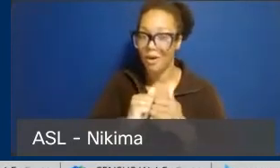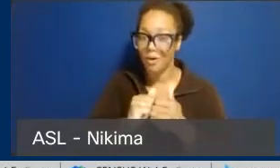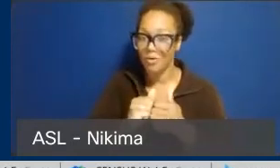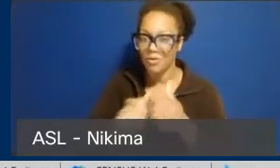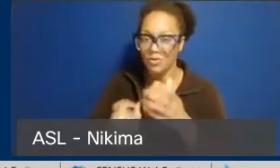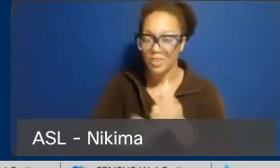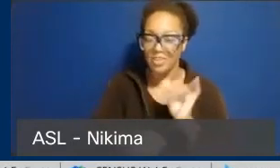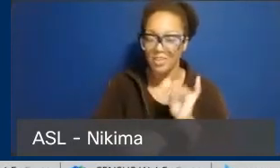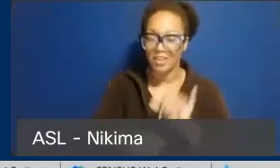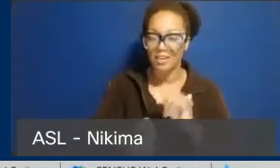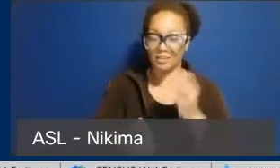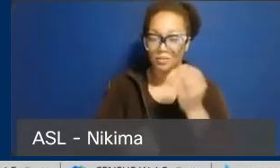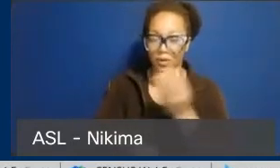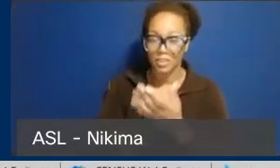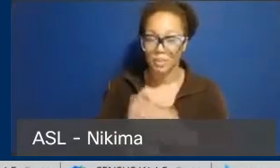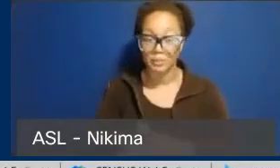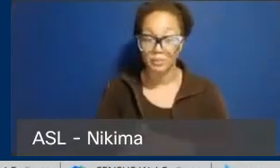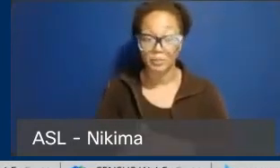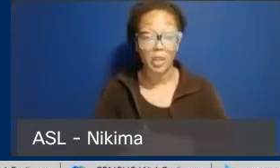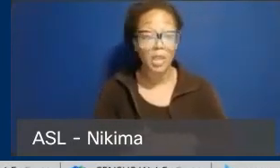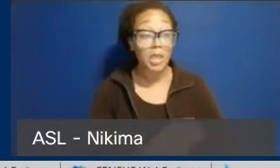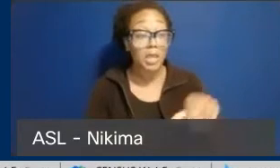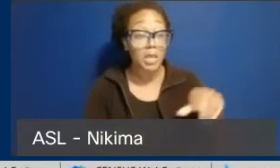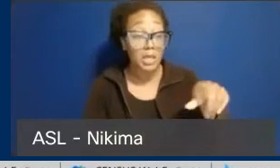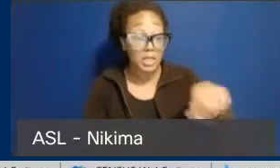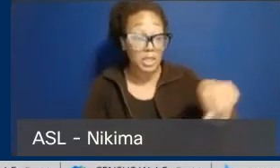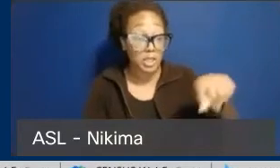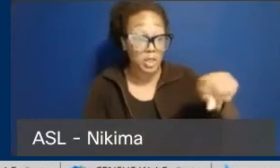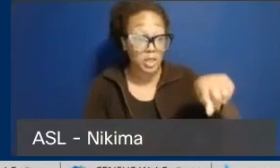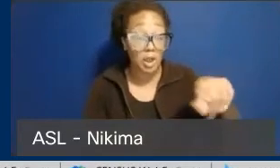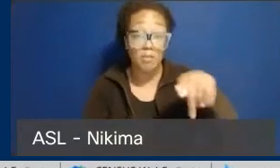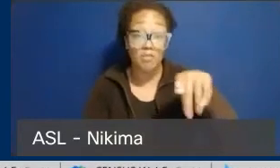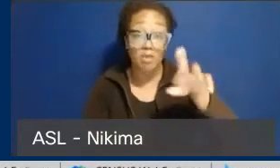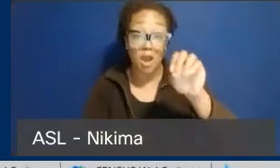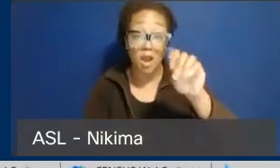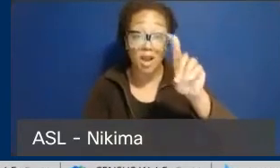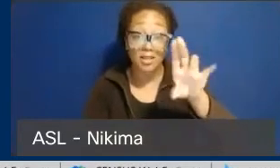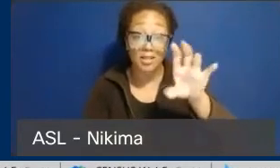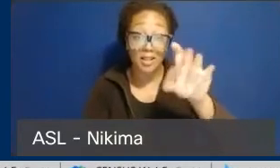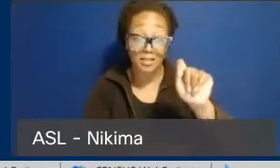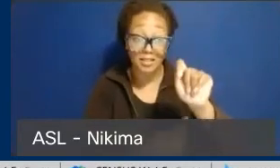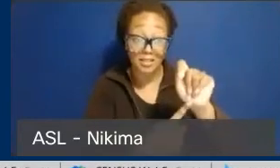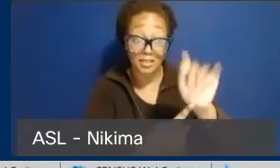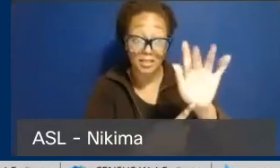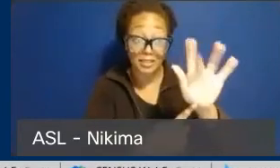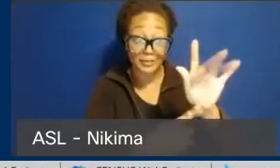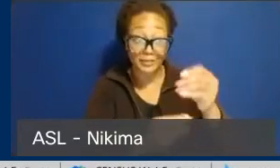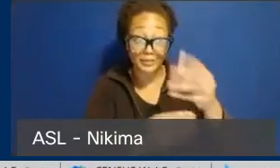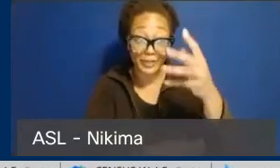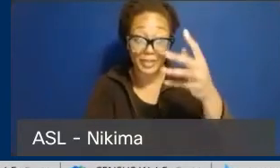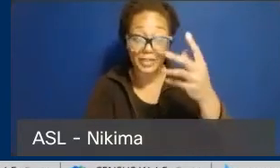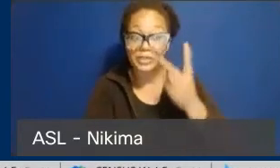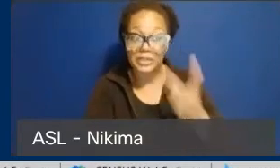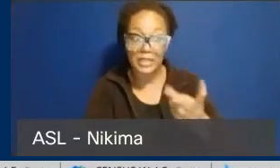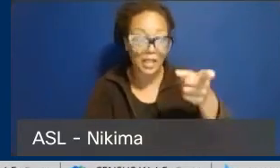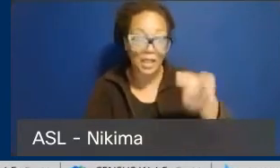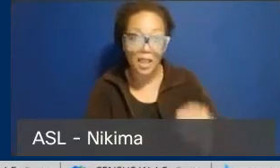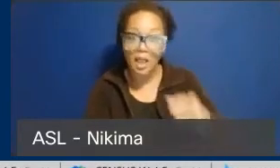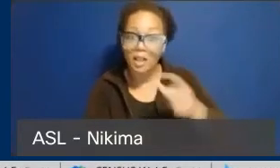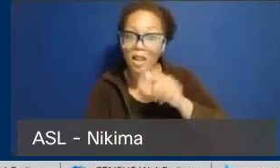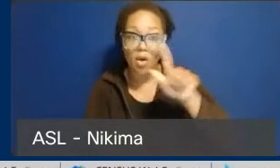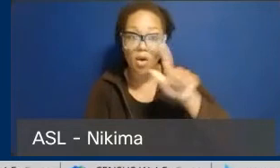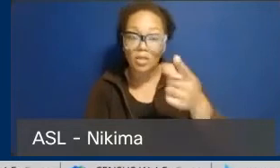says product, you can see that you're able to get not only the